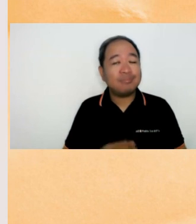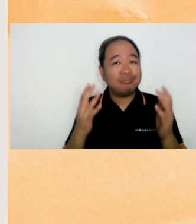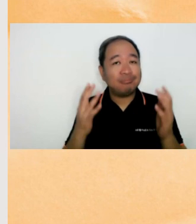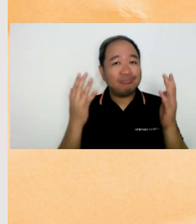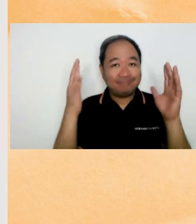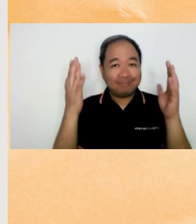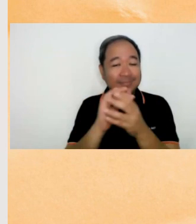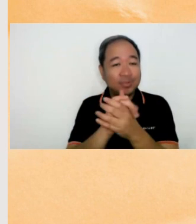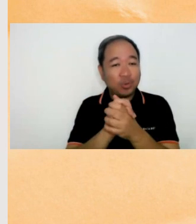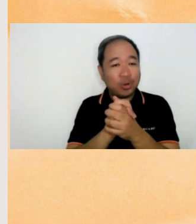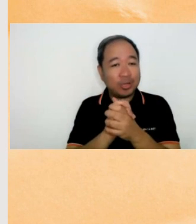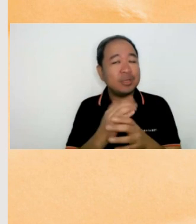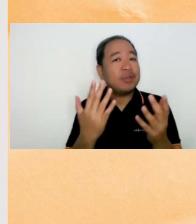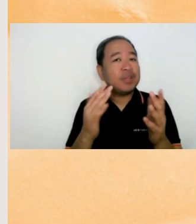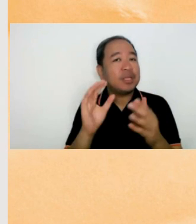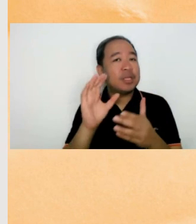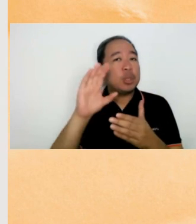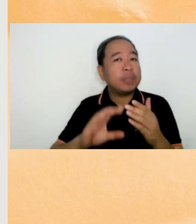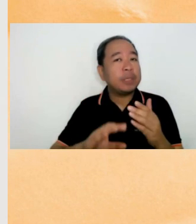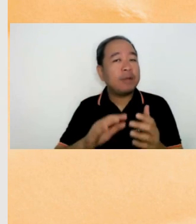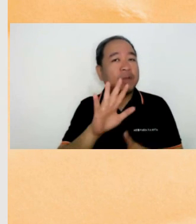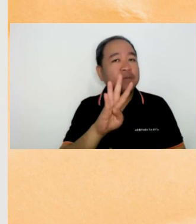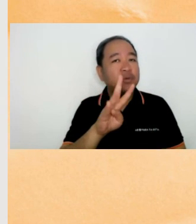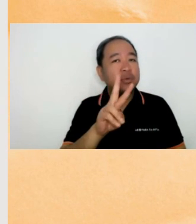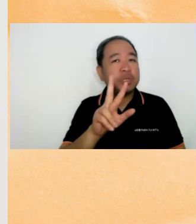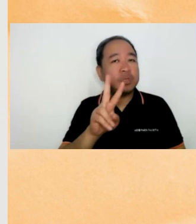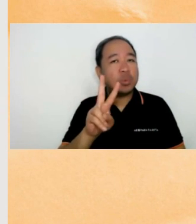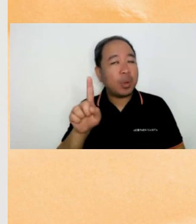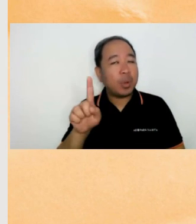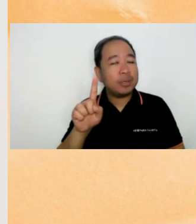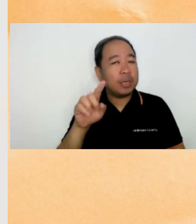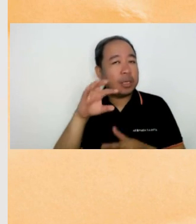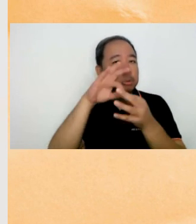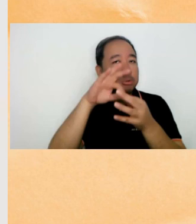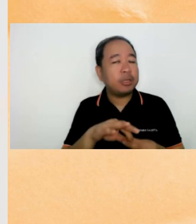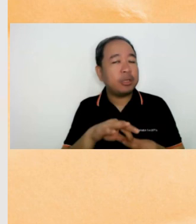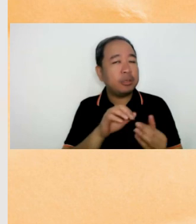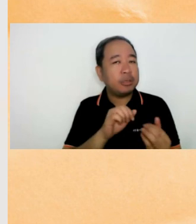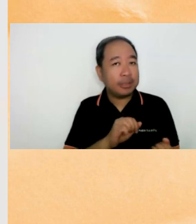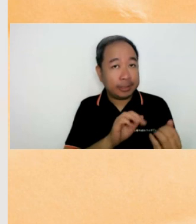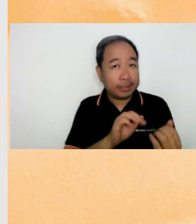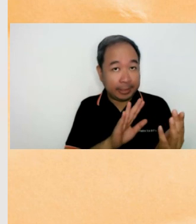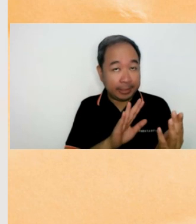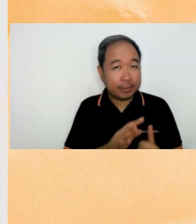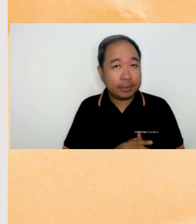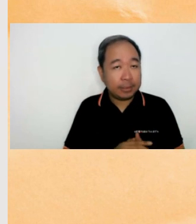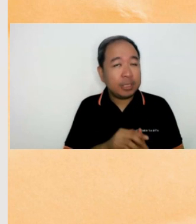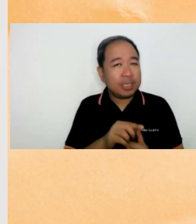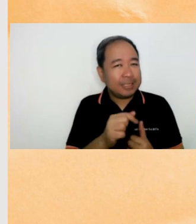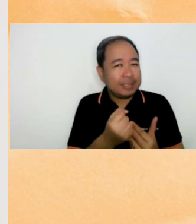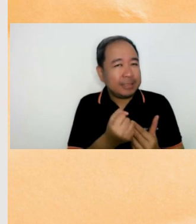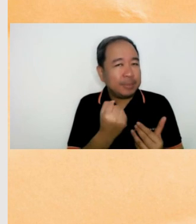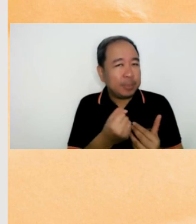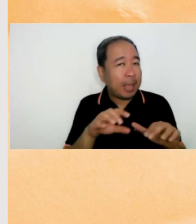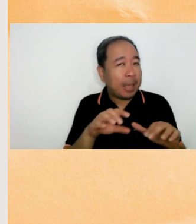Congratulations! You've completed the 5-4-3-2-1 grounding technique. This simple exercise can help